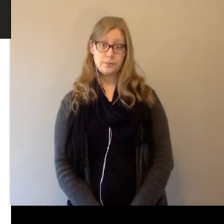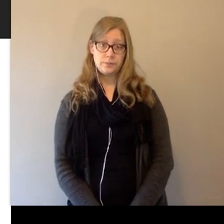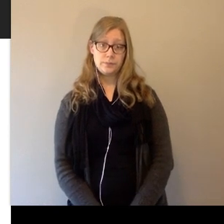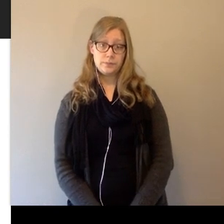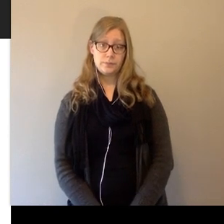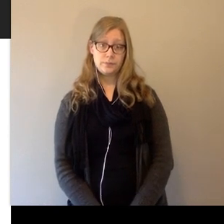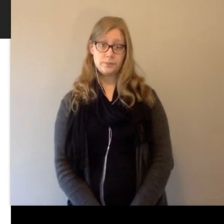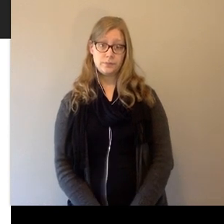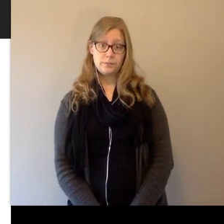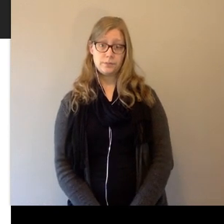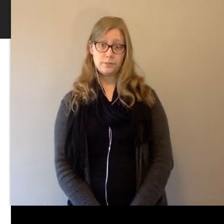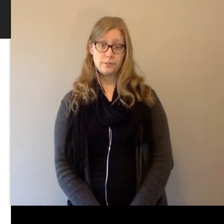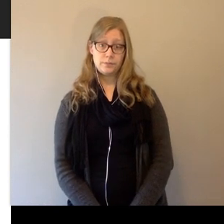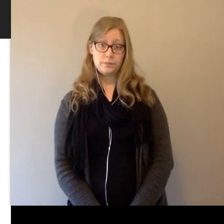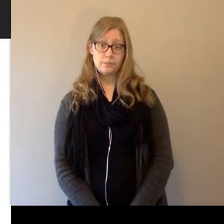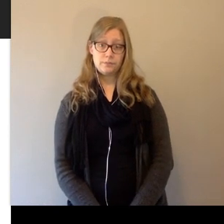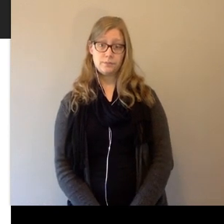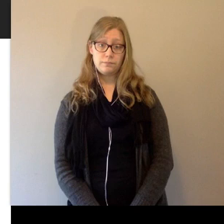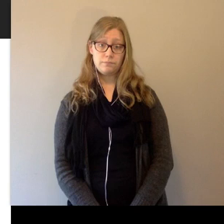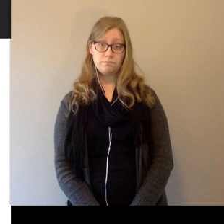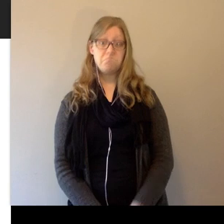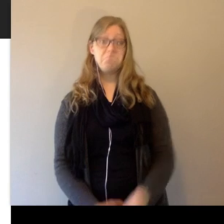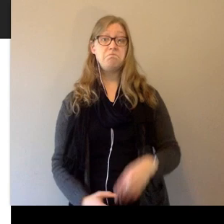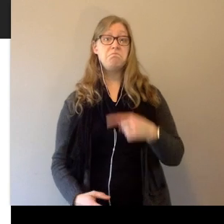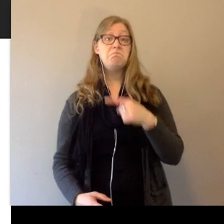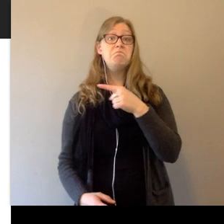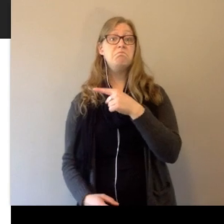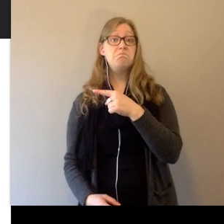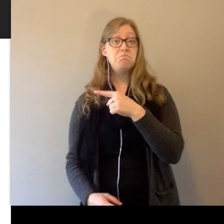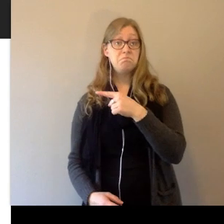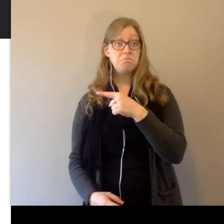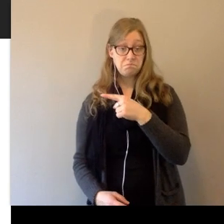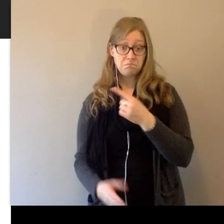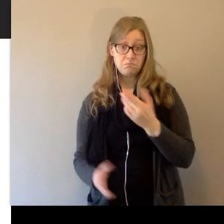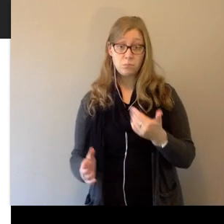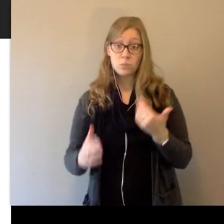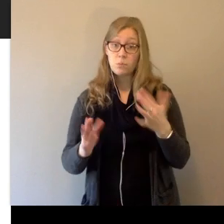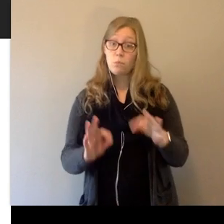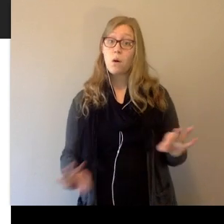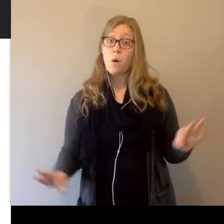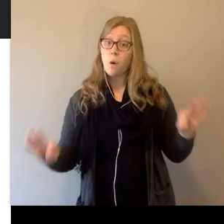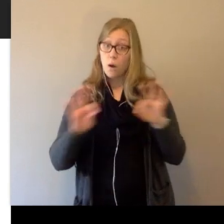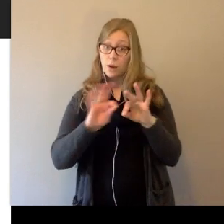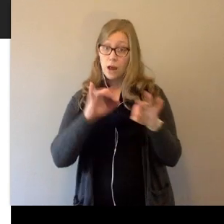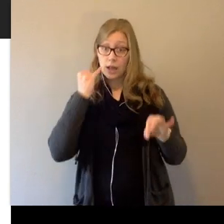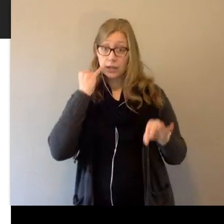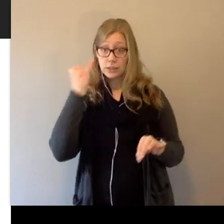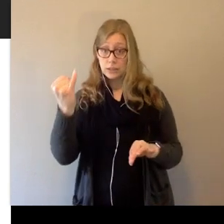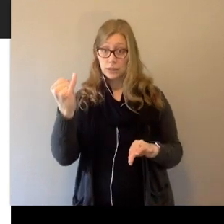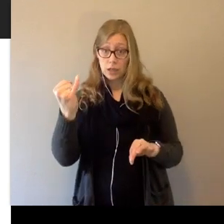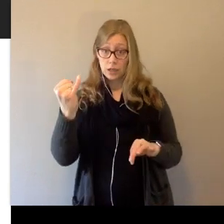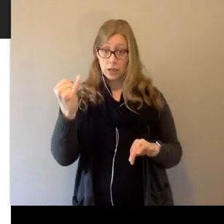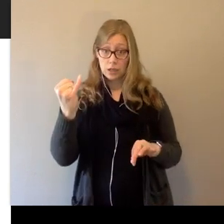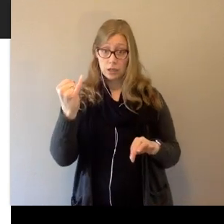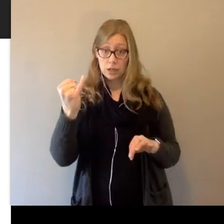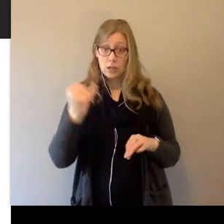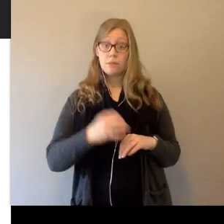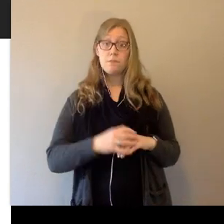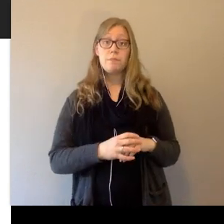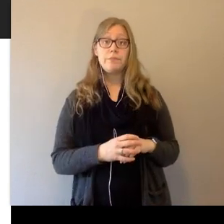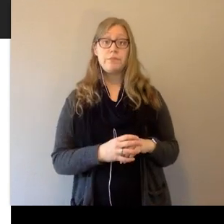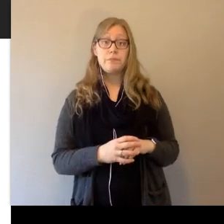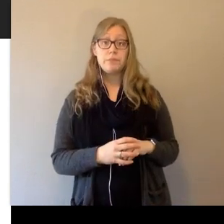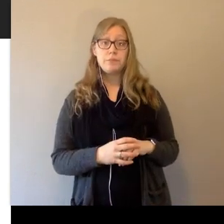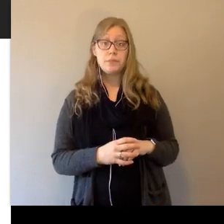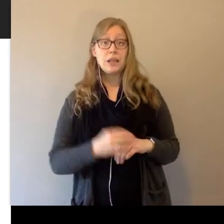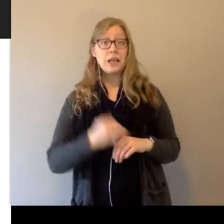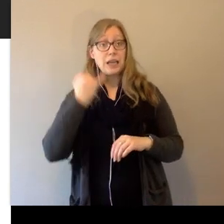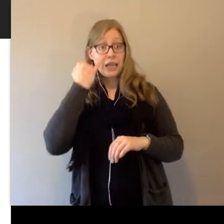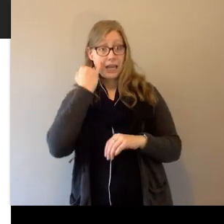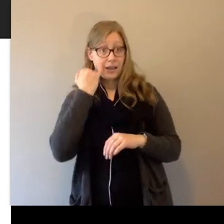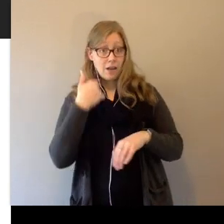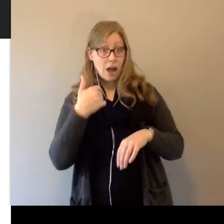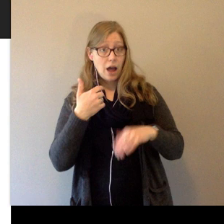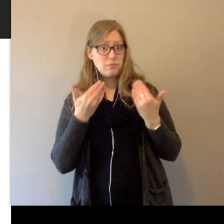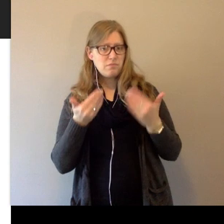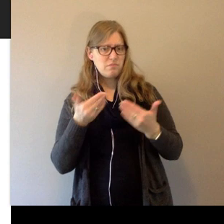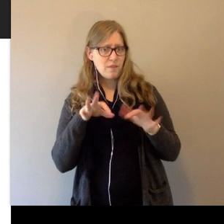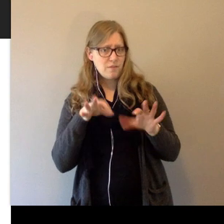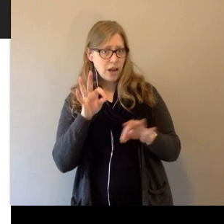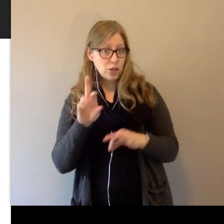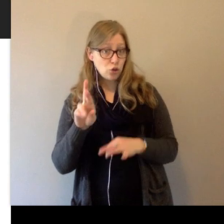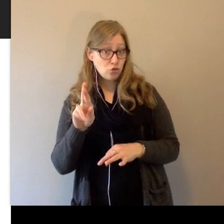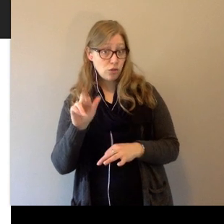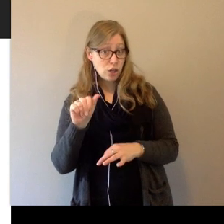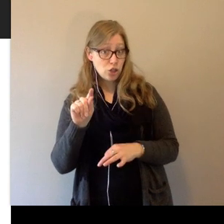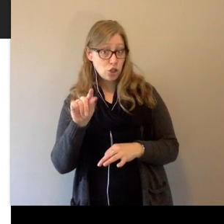Now, brings up an important idea that if I'm finding these ratios of opposite over hypotenuse, adjacent